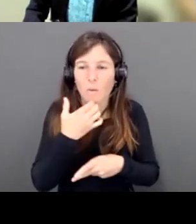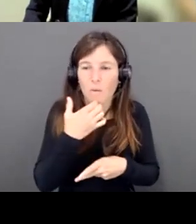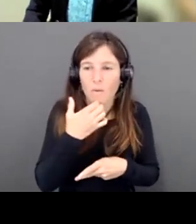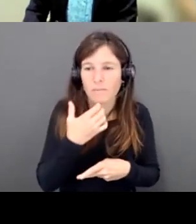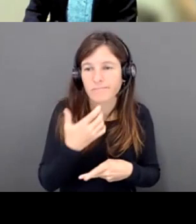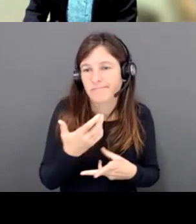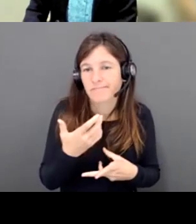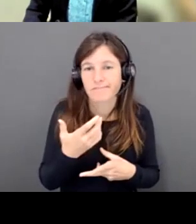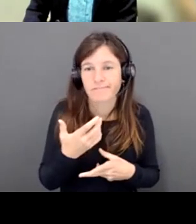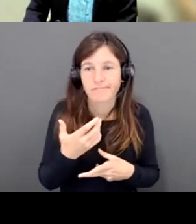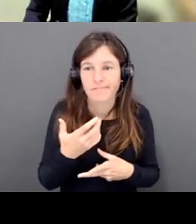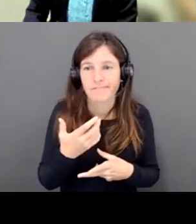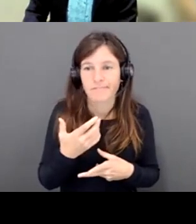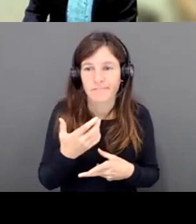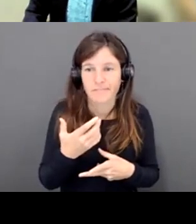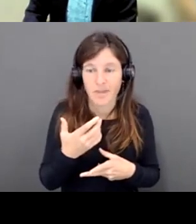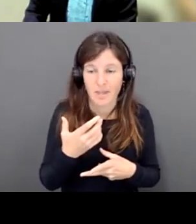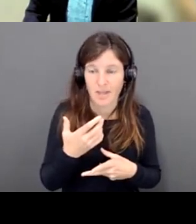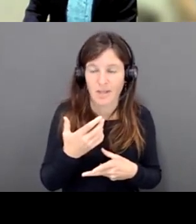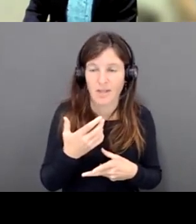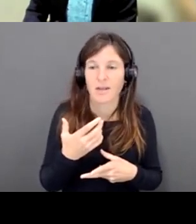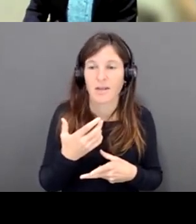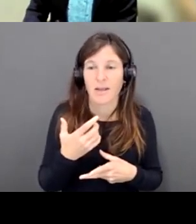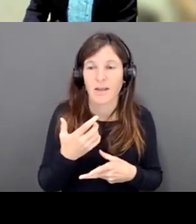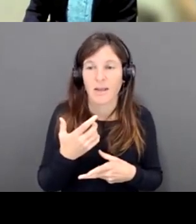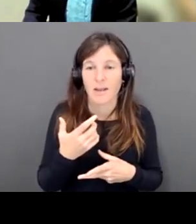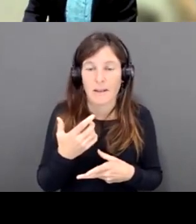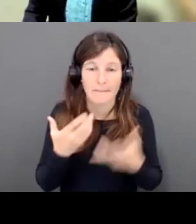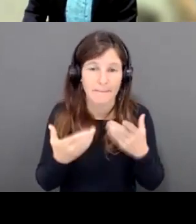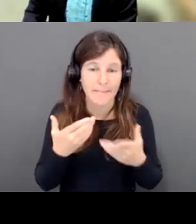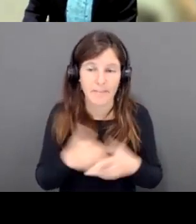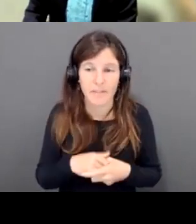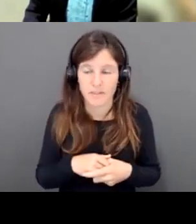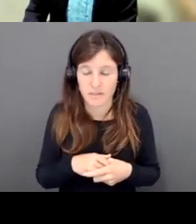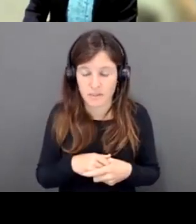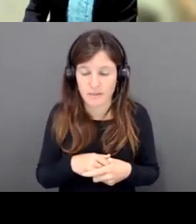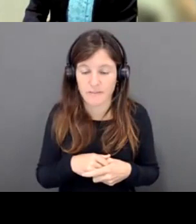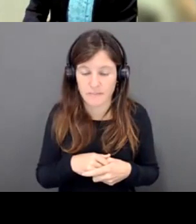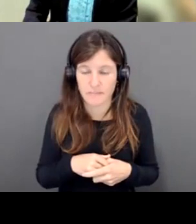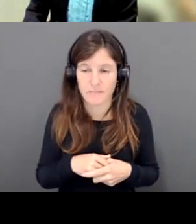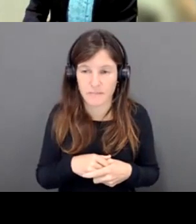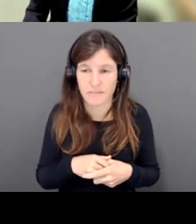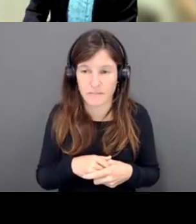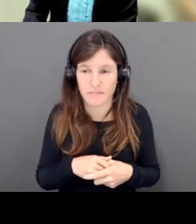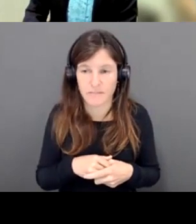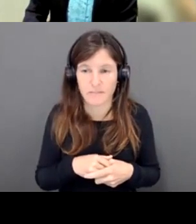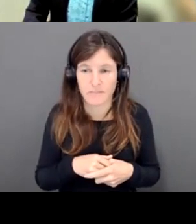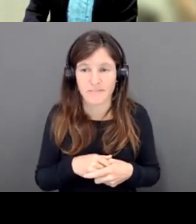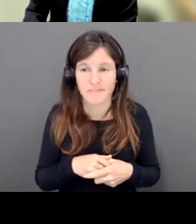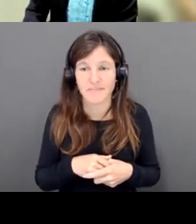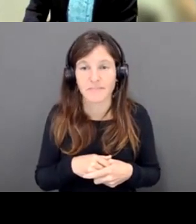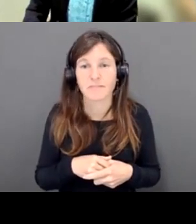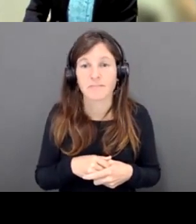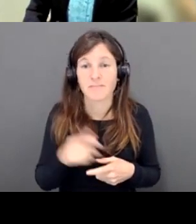being an adult child and having your own younger family potentially, and your older parents to care for